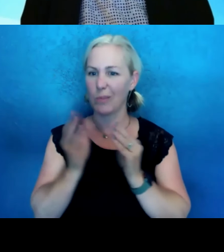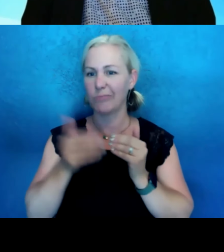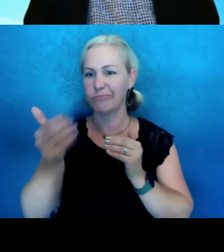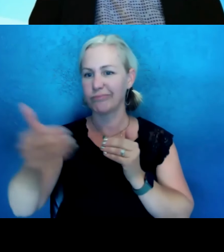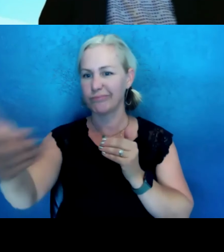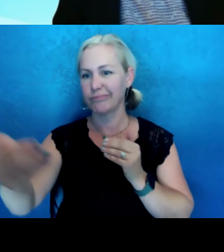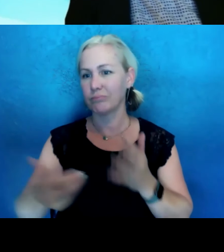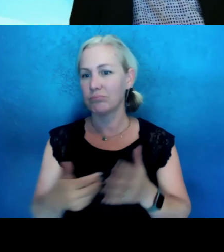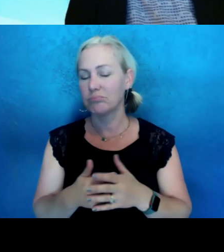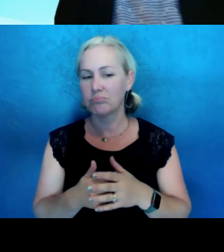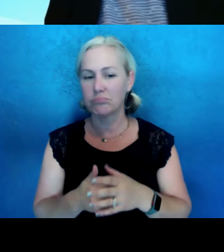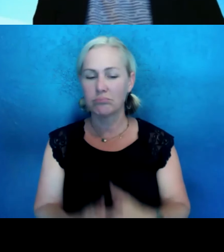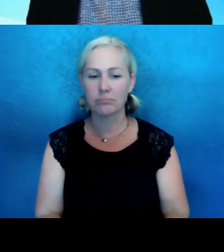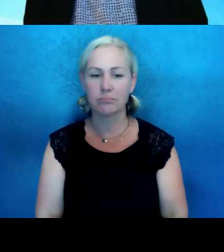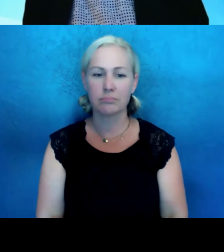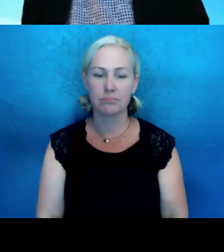ways to stay connected as well.